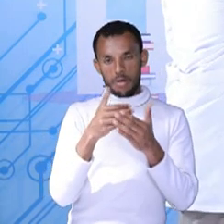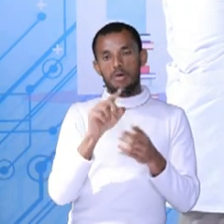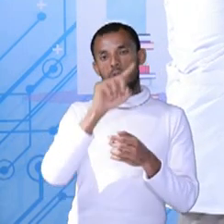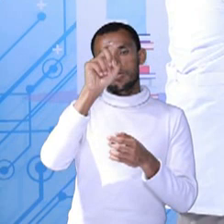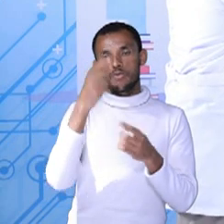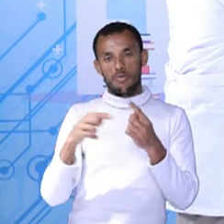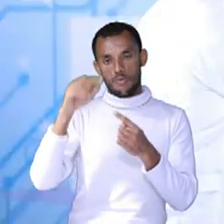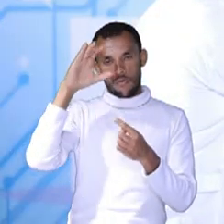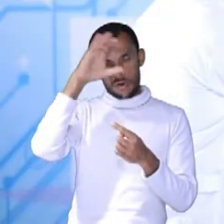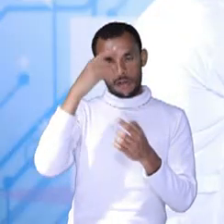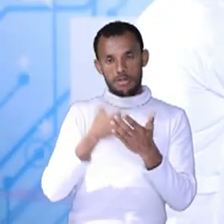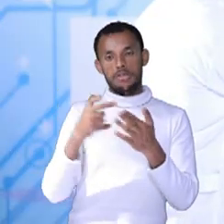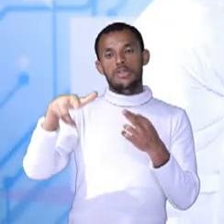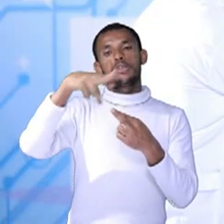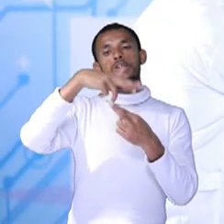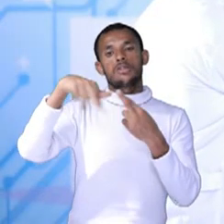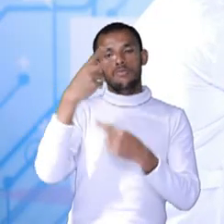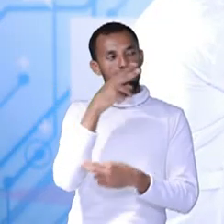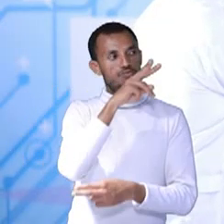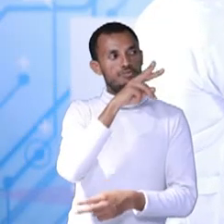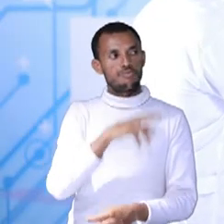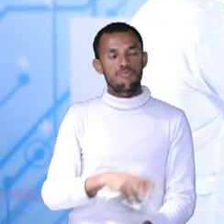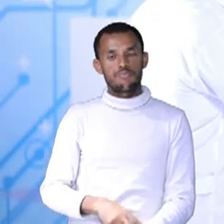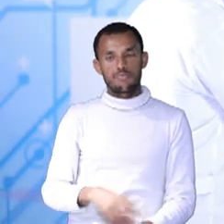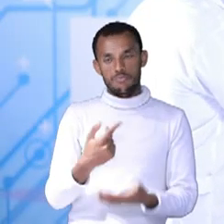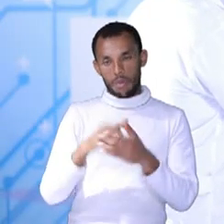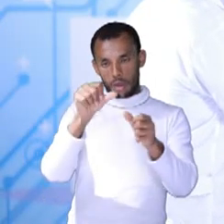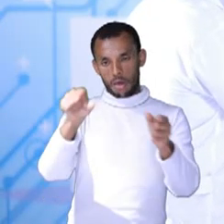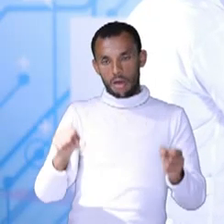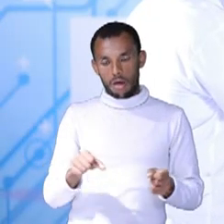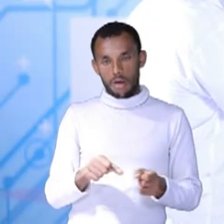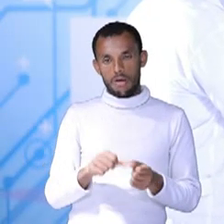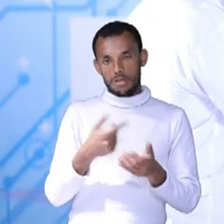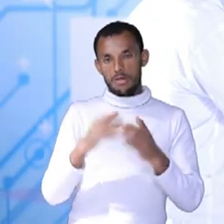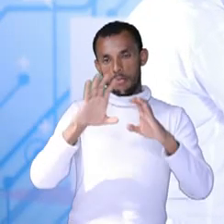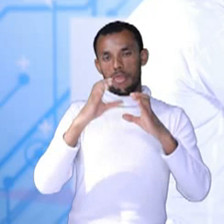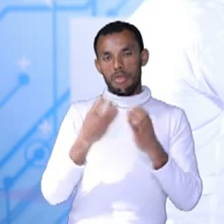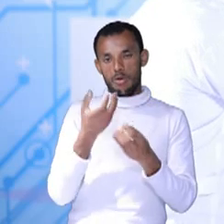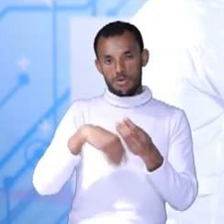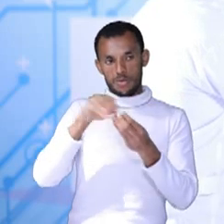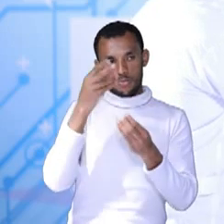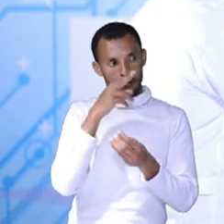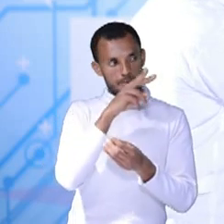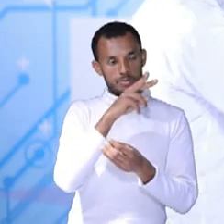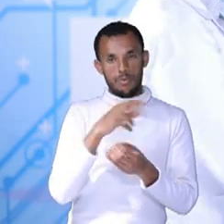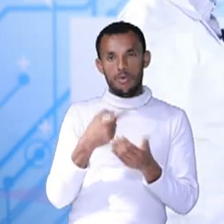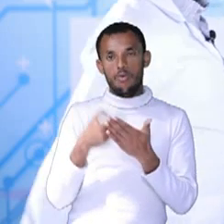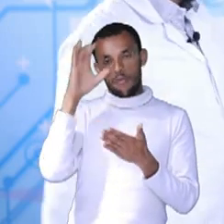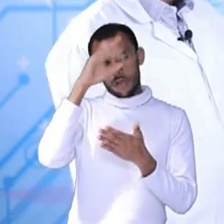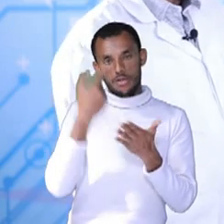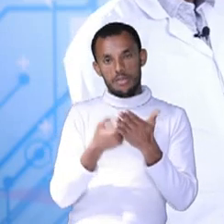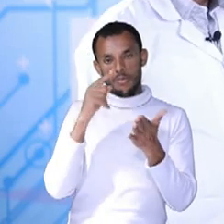are asked to find this region, this area, not on that, this part also. So we need to find this